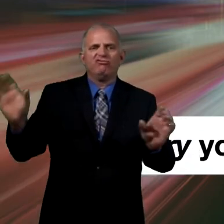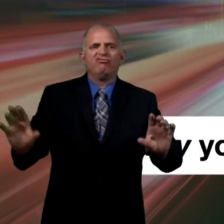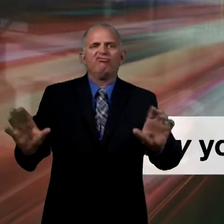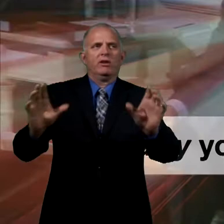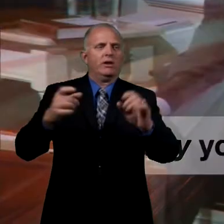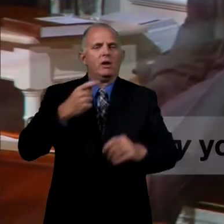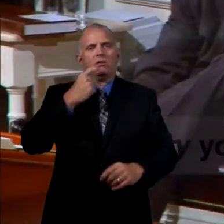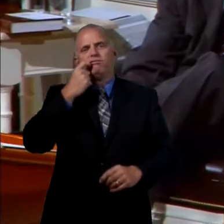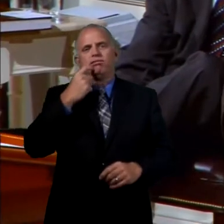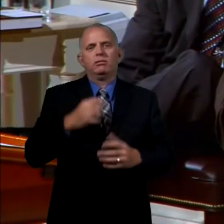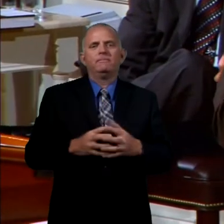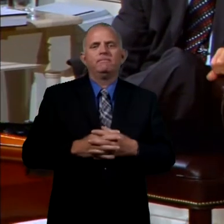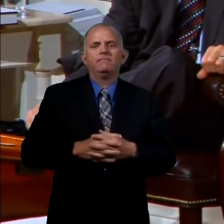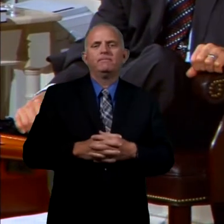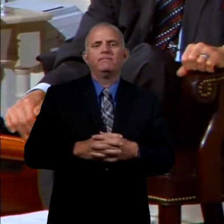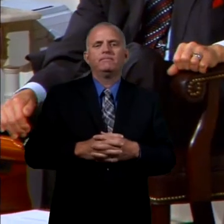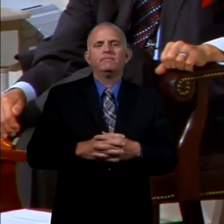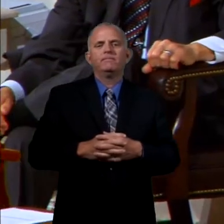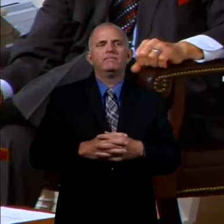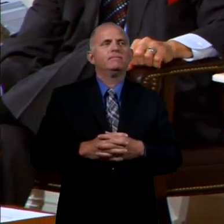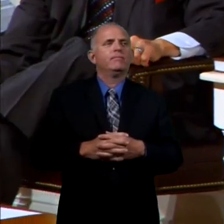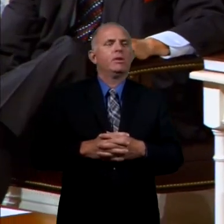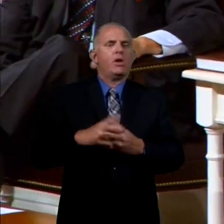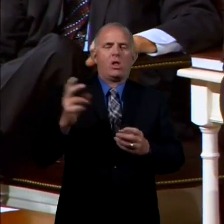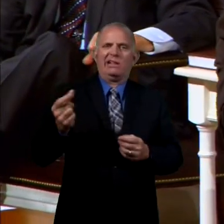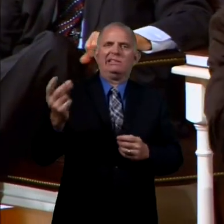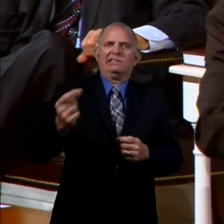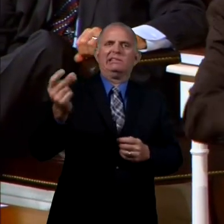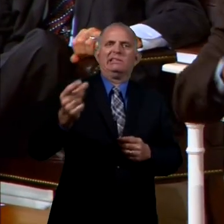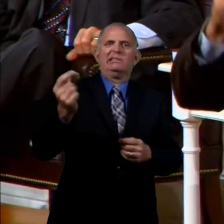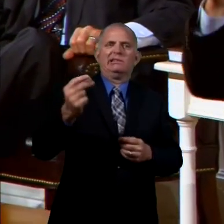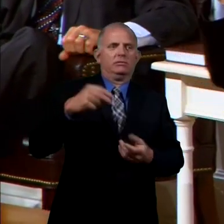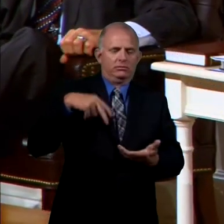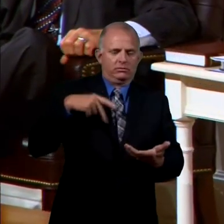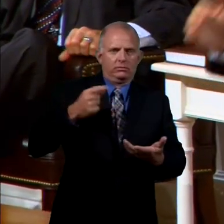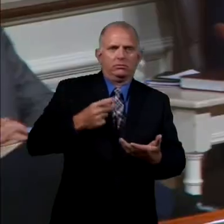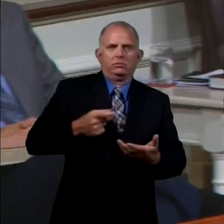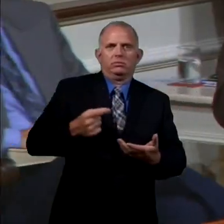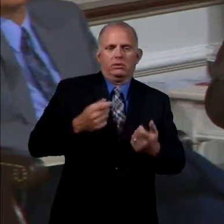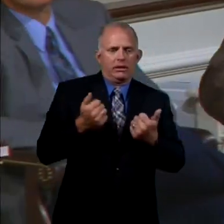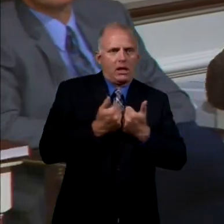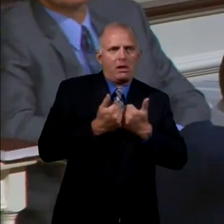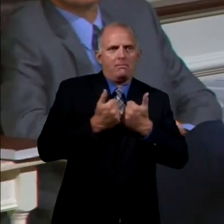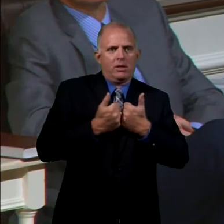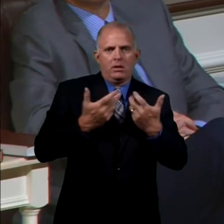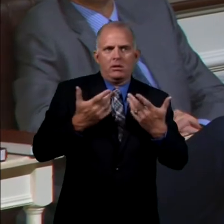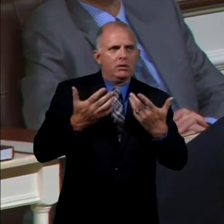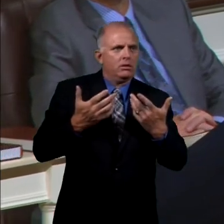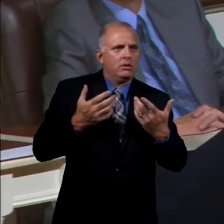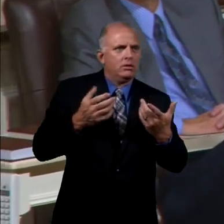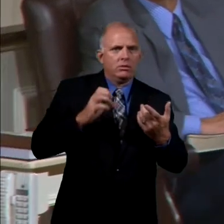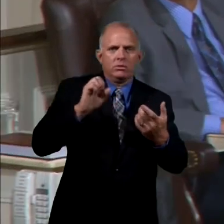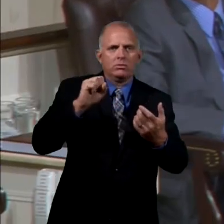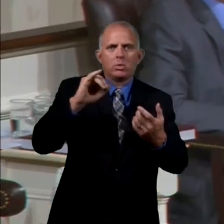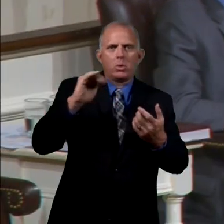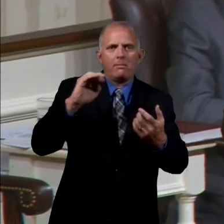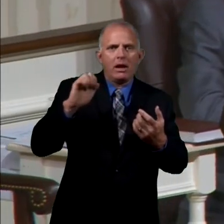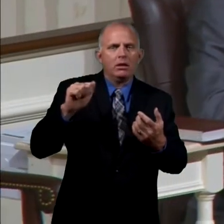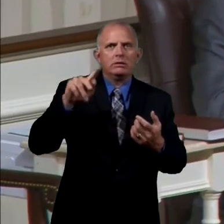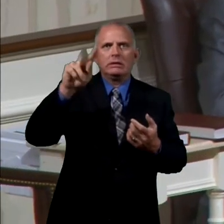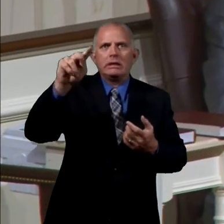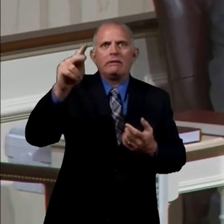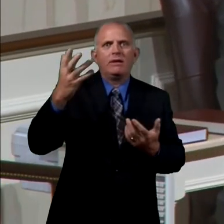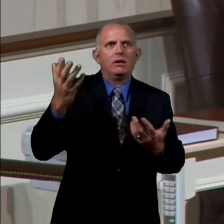that even when you sit down, you have to have some entertainment in front of you, whether it's a game, whether it's social media, whether it's a TV show, whether it's a